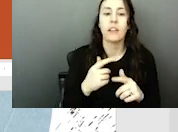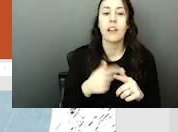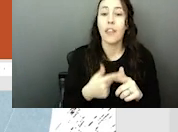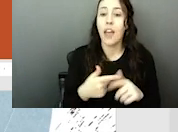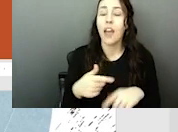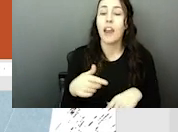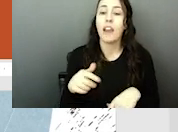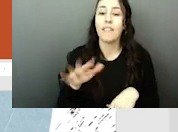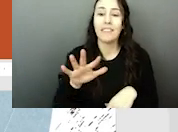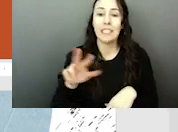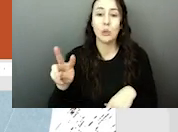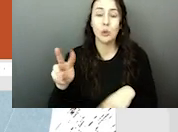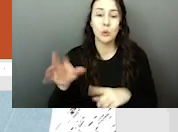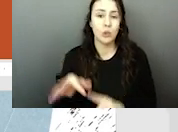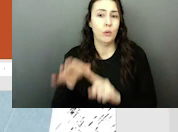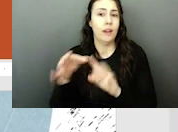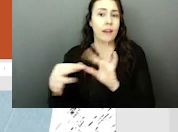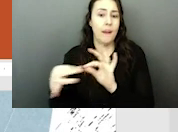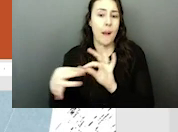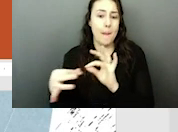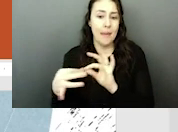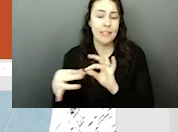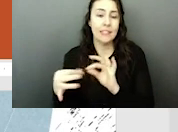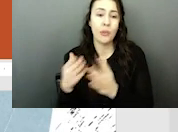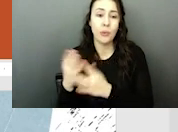comments that came through our web form.